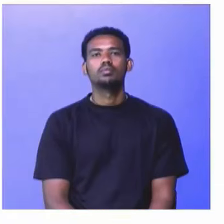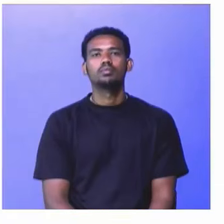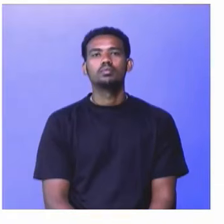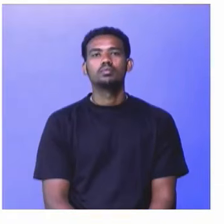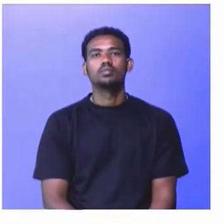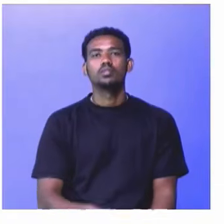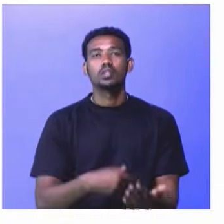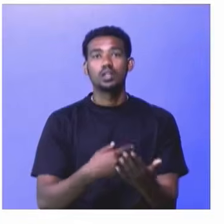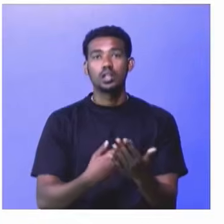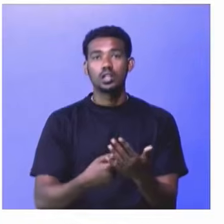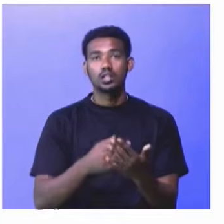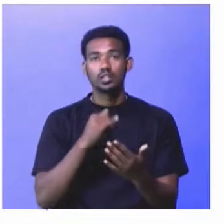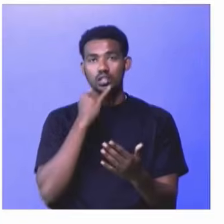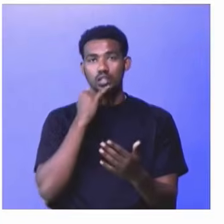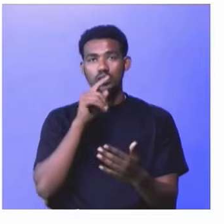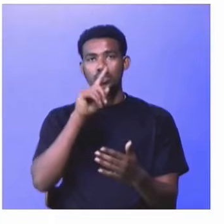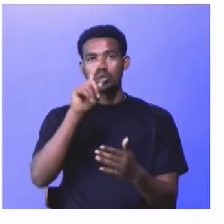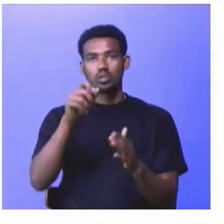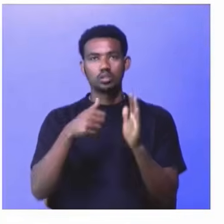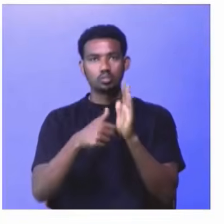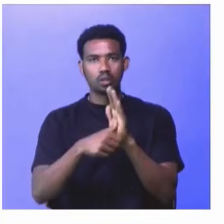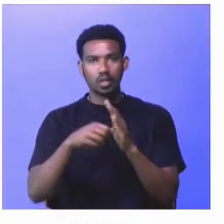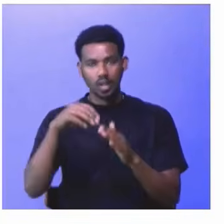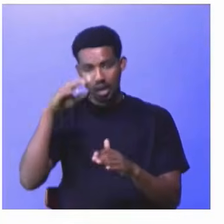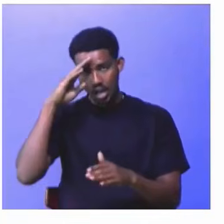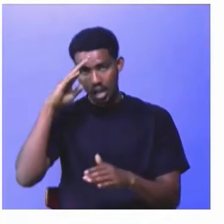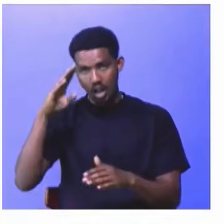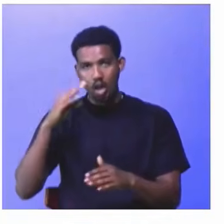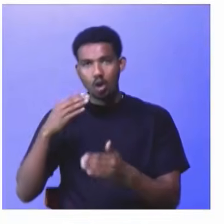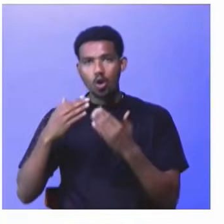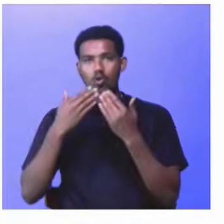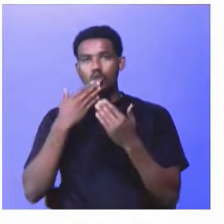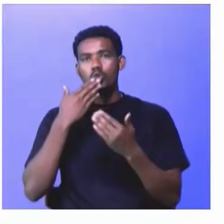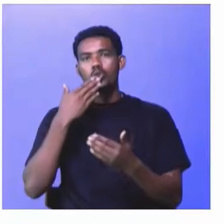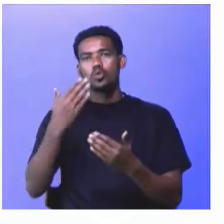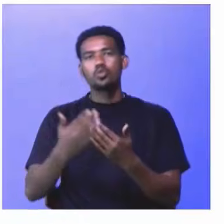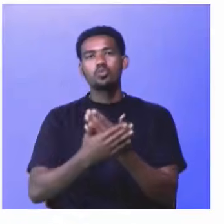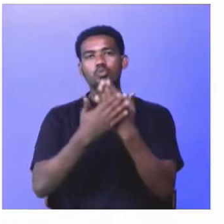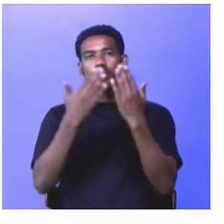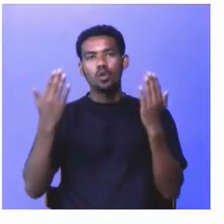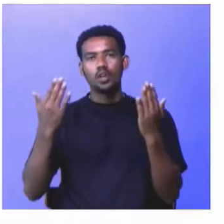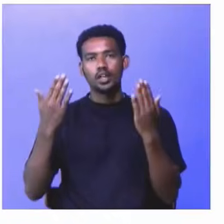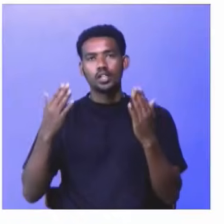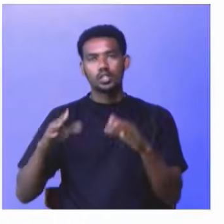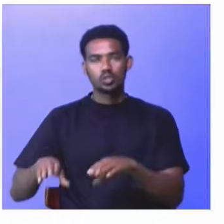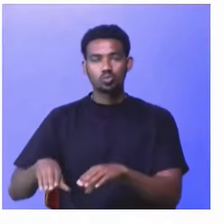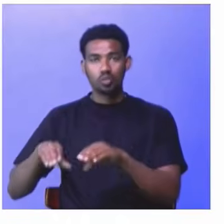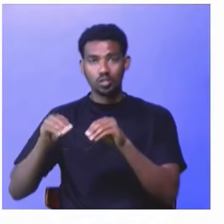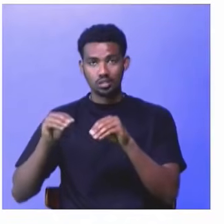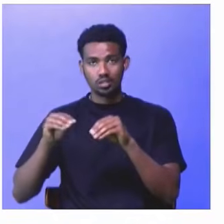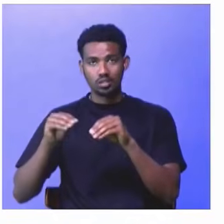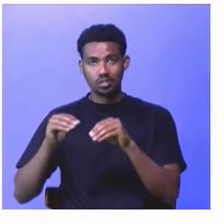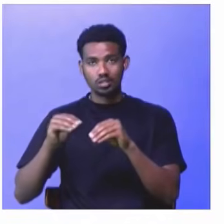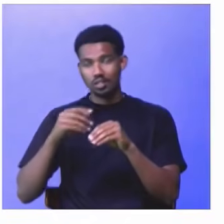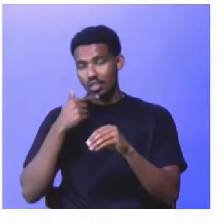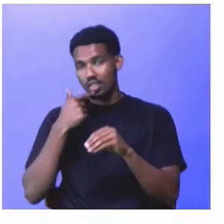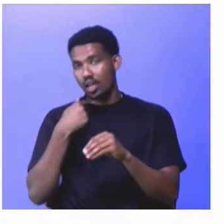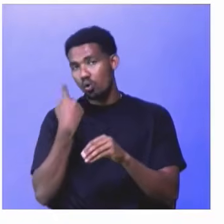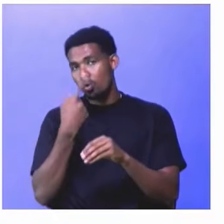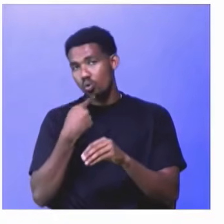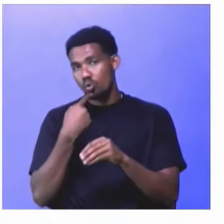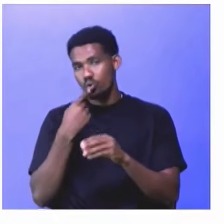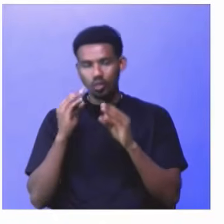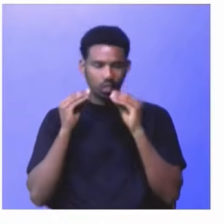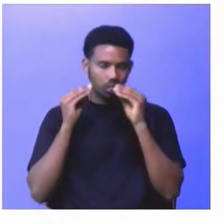So here is question mark. Hello. Good morning, students. The teacher. Students say, for example, let us say